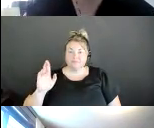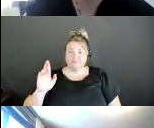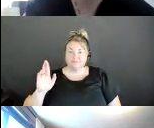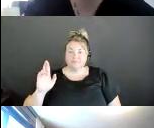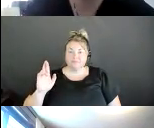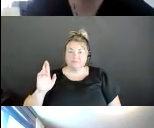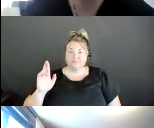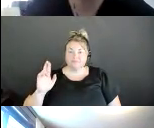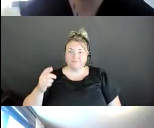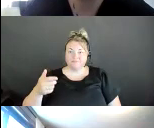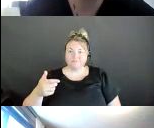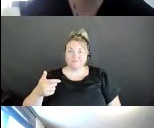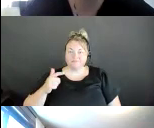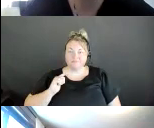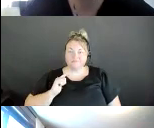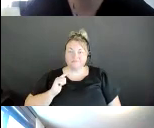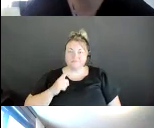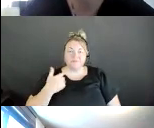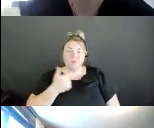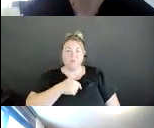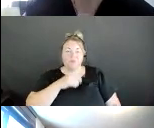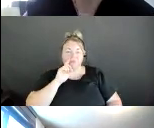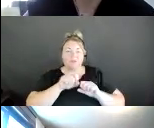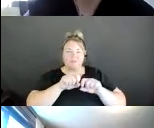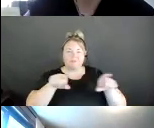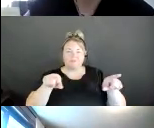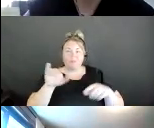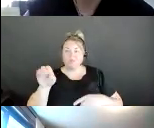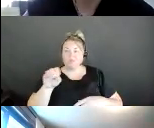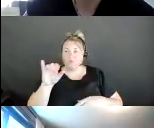And we can definitely give you Jody's email.